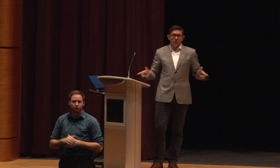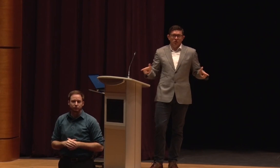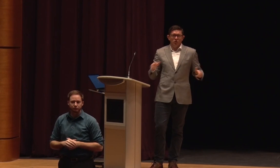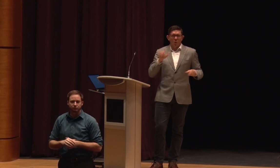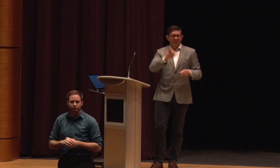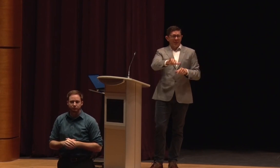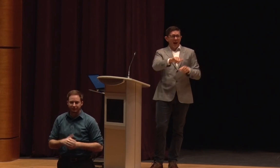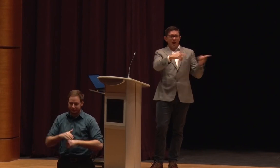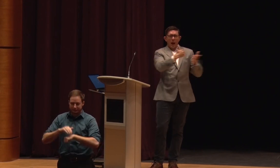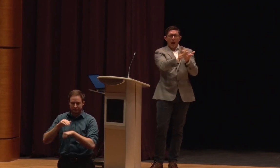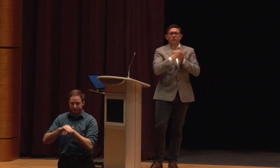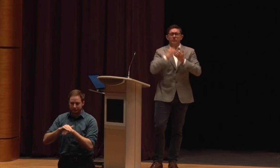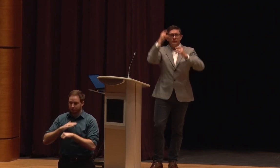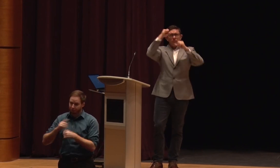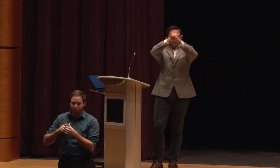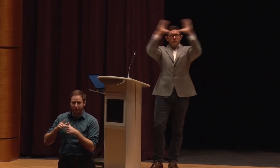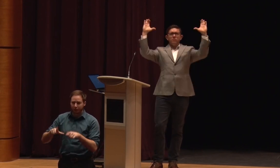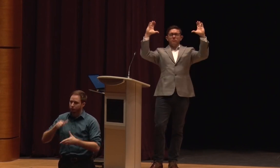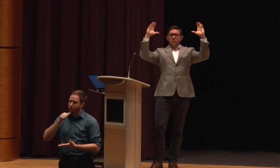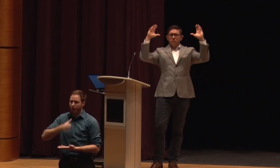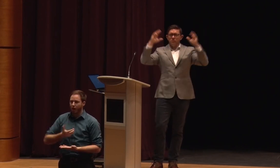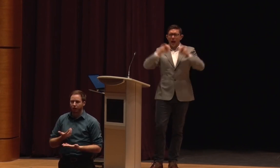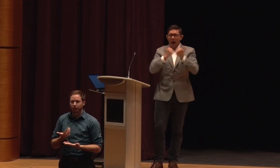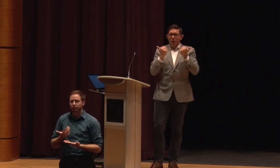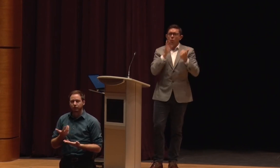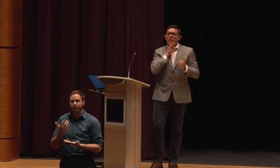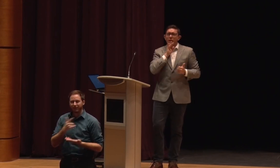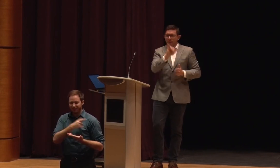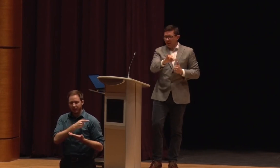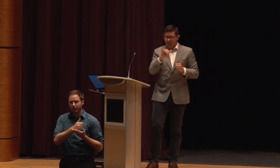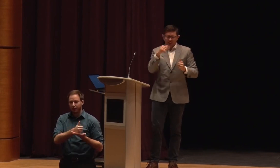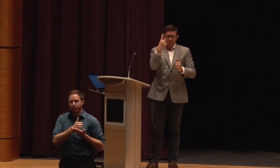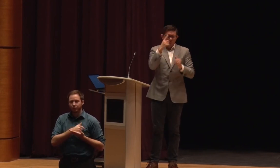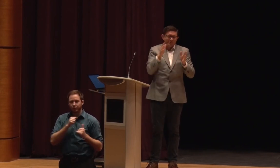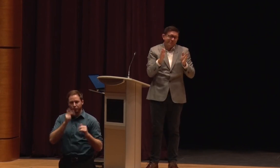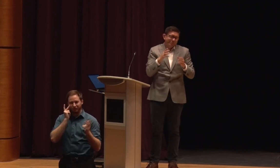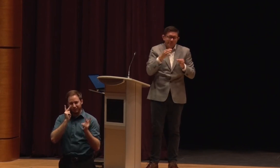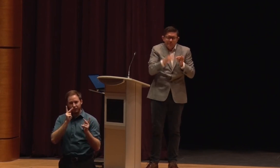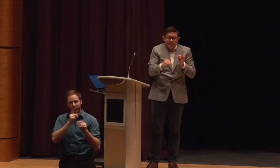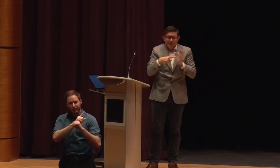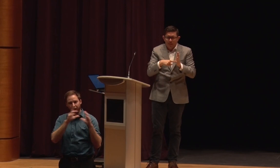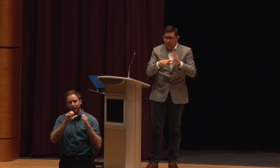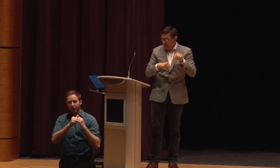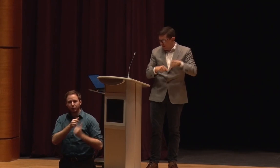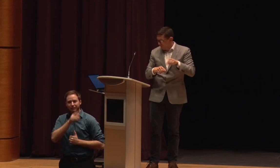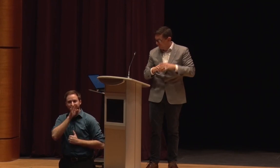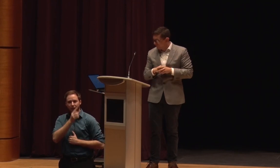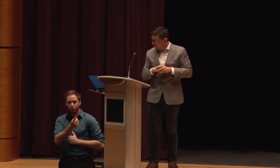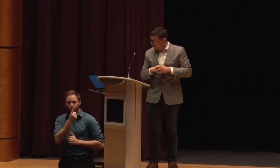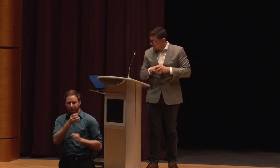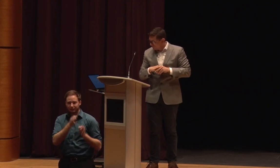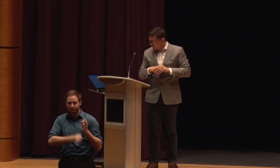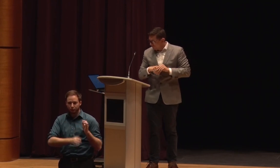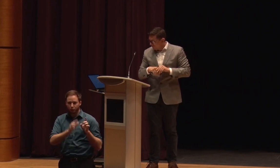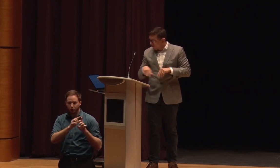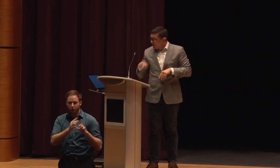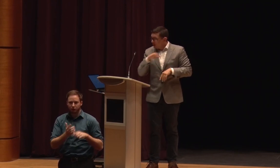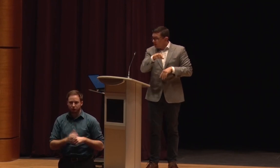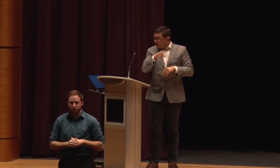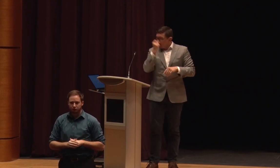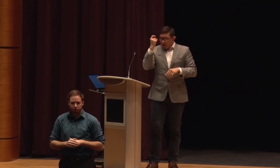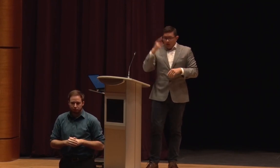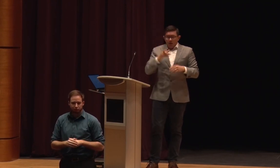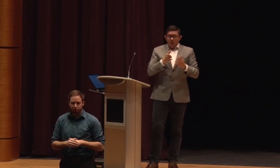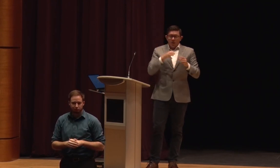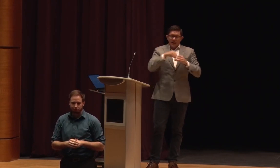You know, English is not my first language, and that really helped me to visualize how to say this one simple word. It's just a